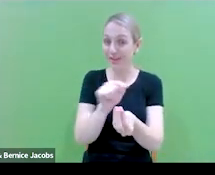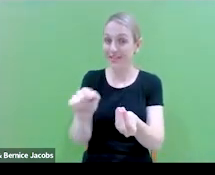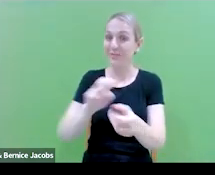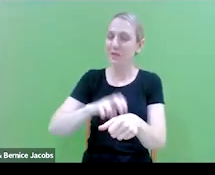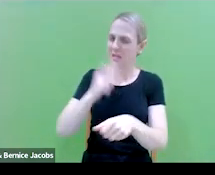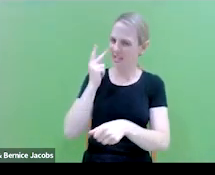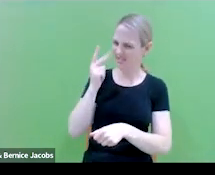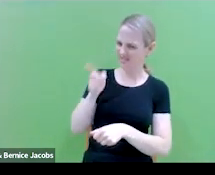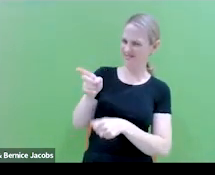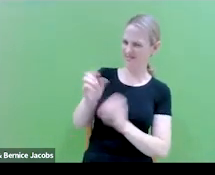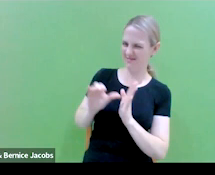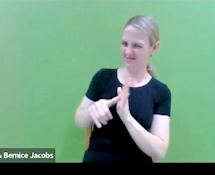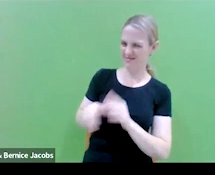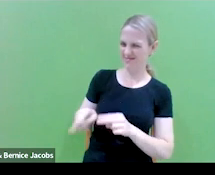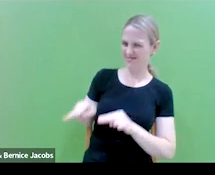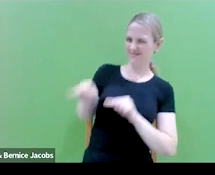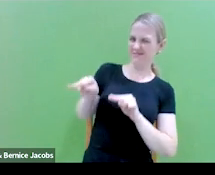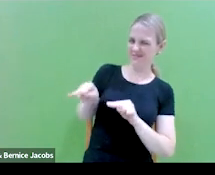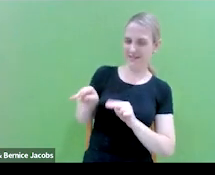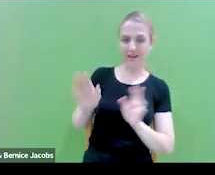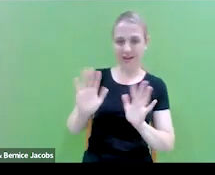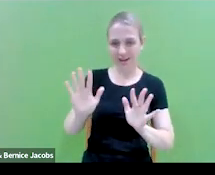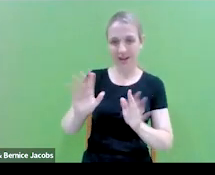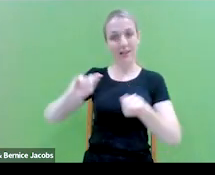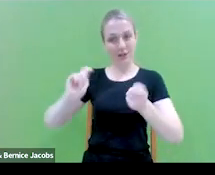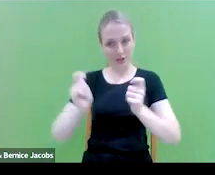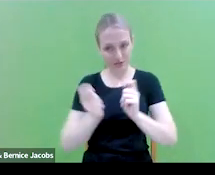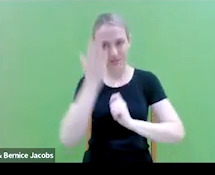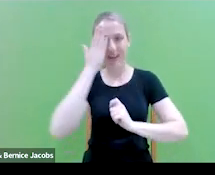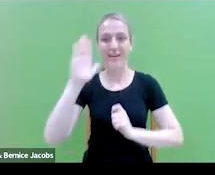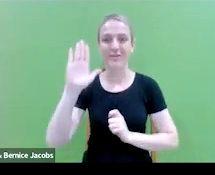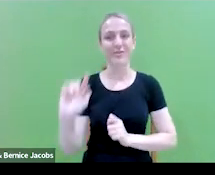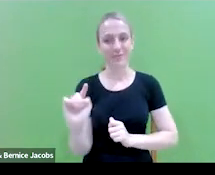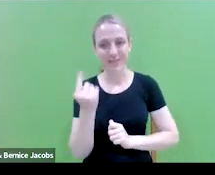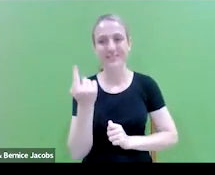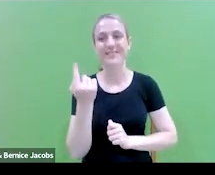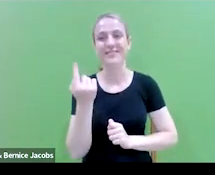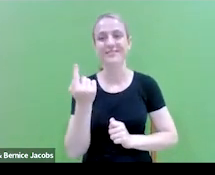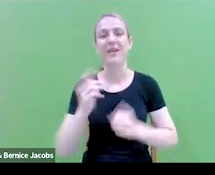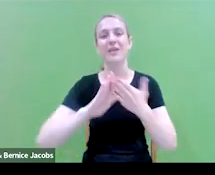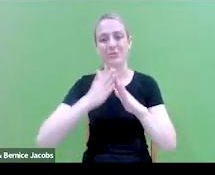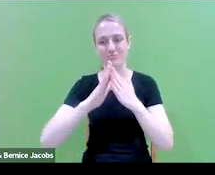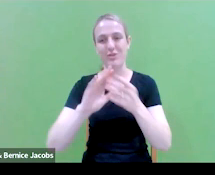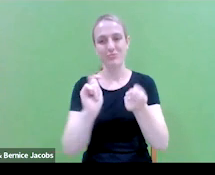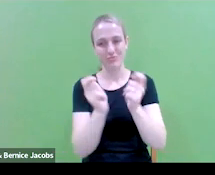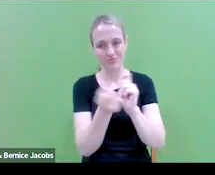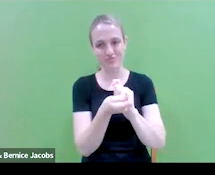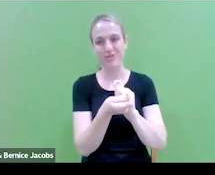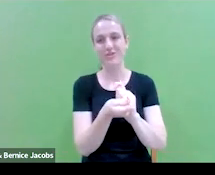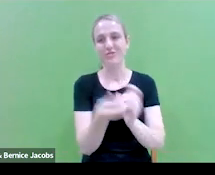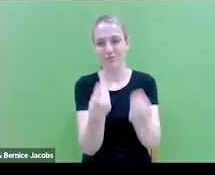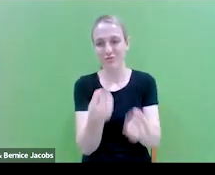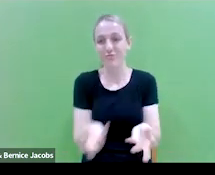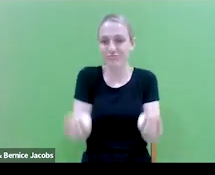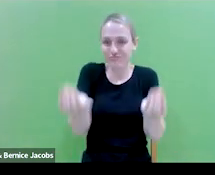those who have disabilities and those who don't have disabilities, our society will become more inclusive as they all grow up. So,